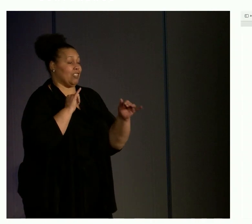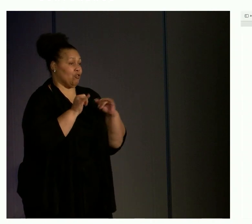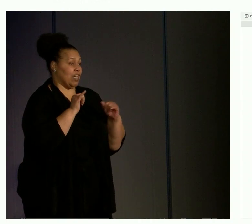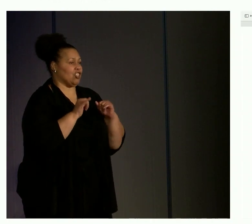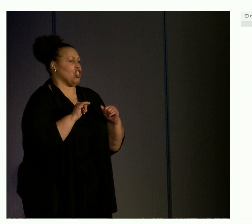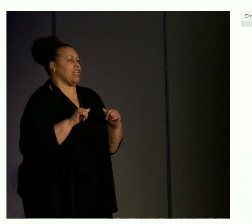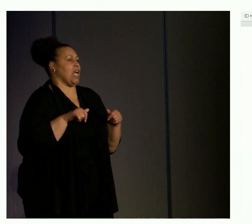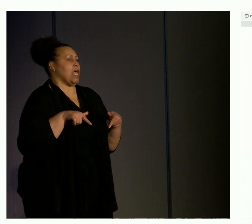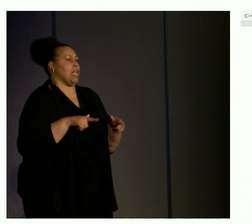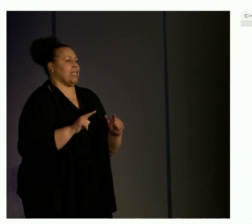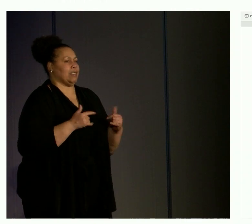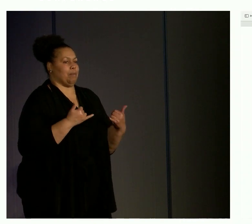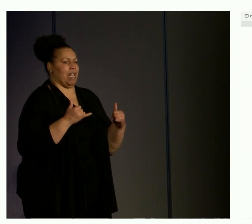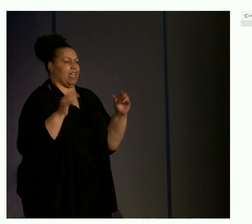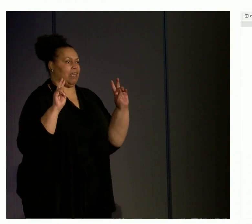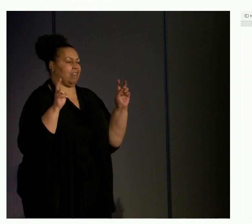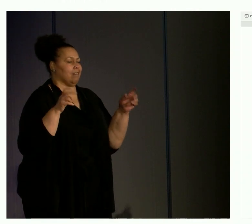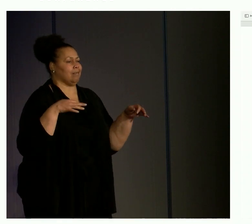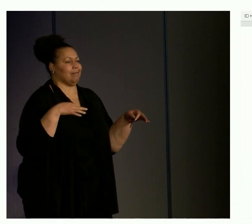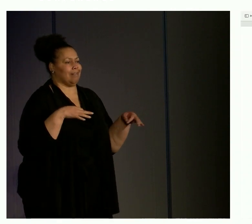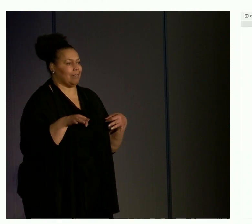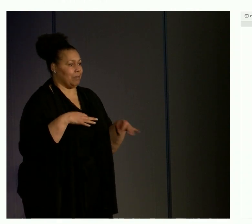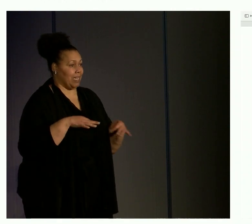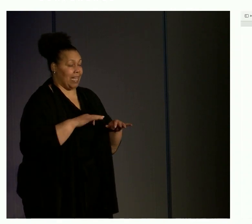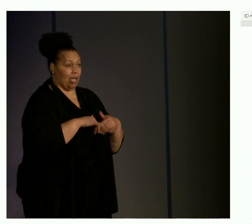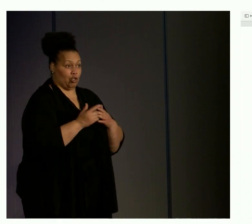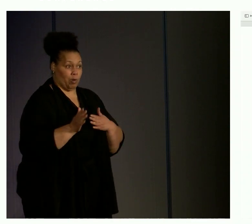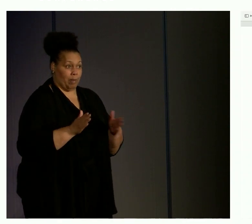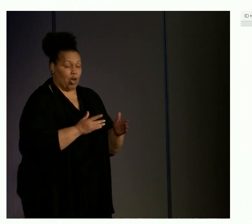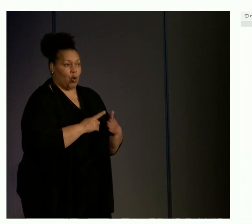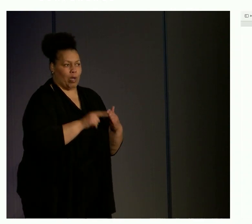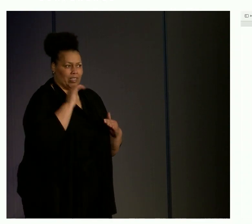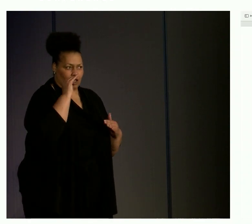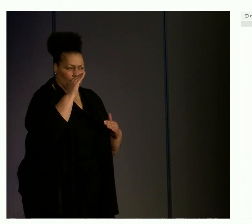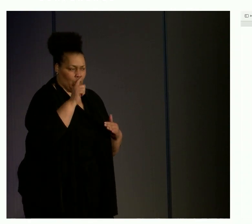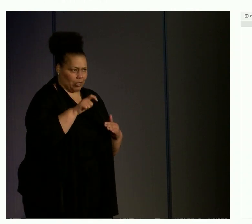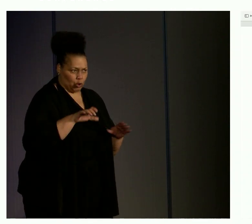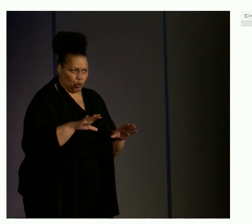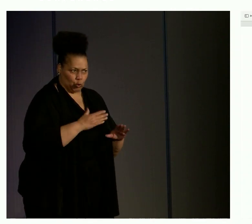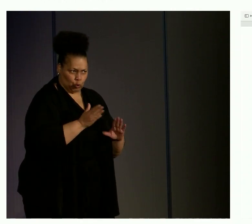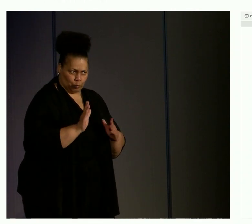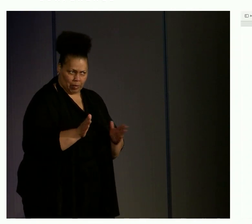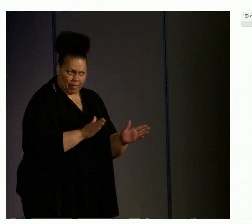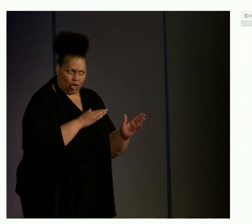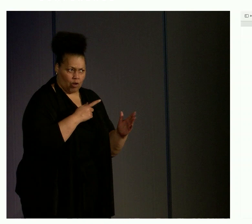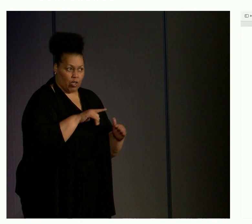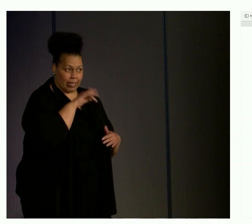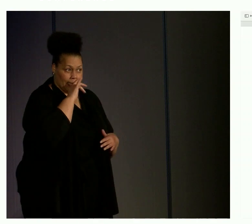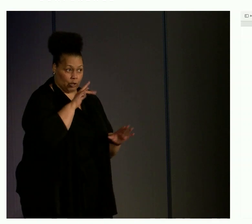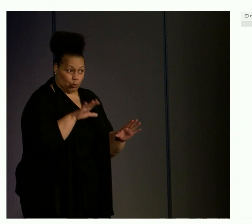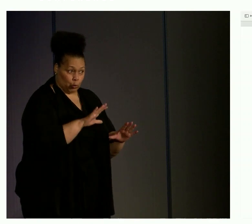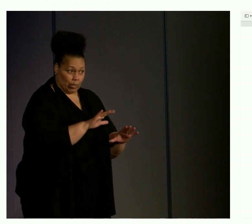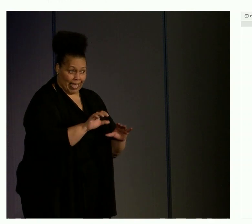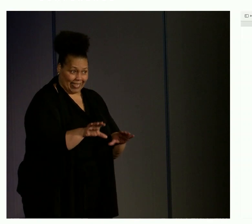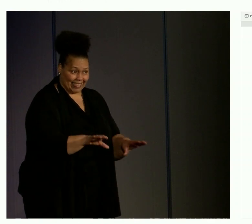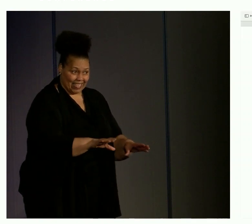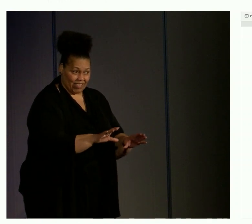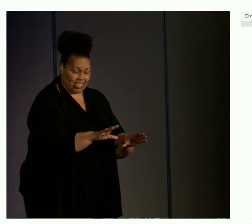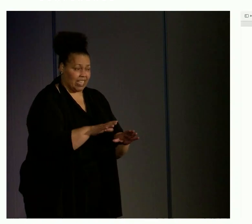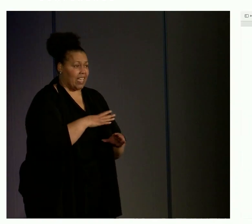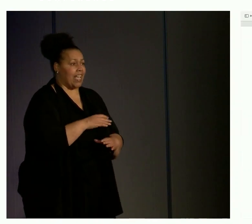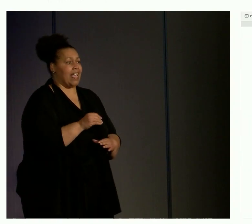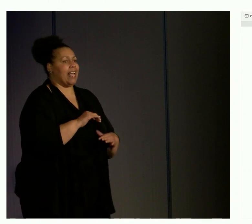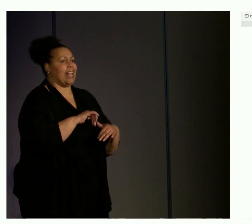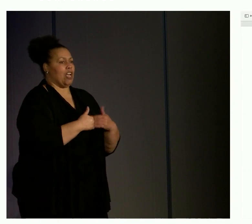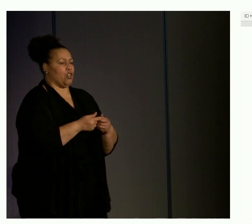the how to prepare, explaining you as an adult, what do you have to prepare for the kids to make the activities, facilitation tips and a